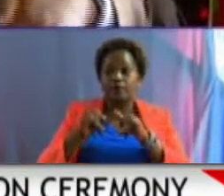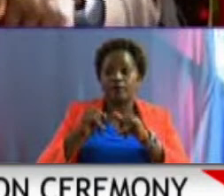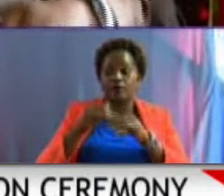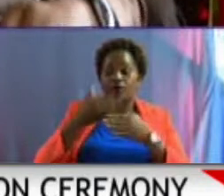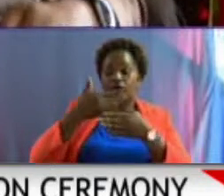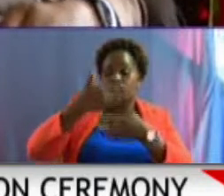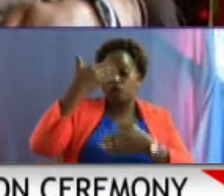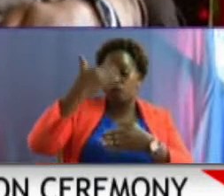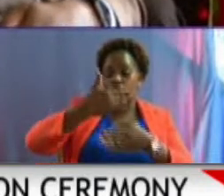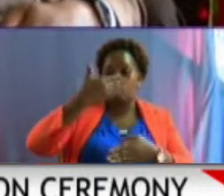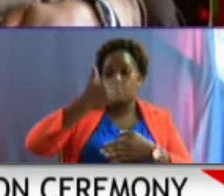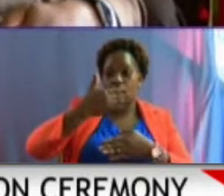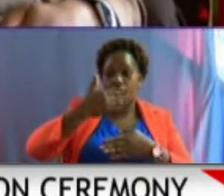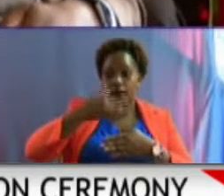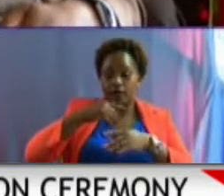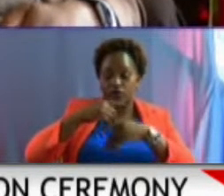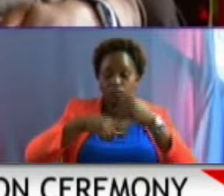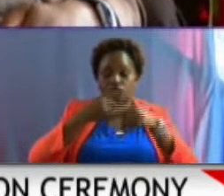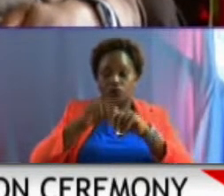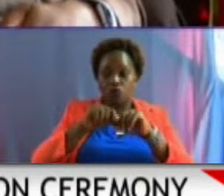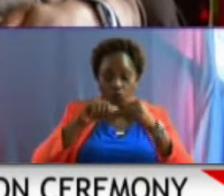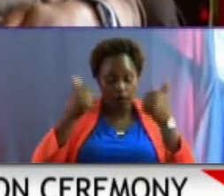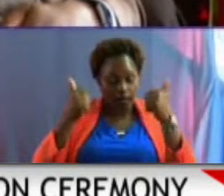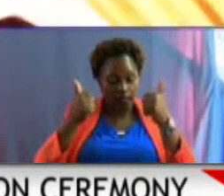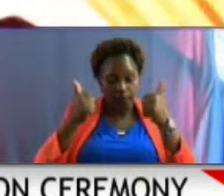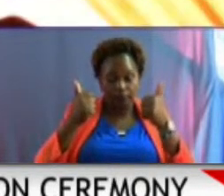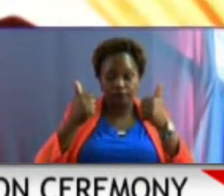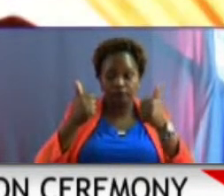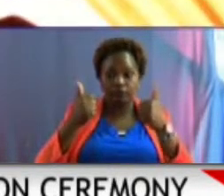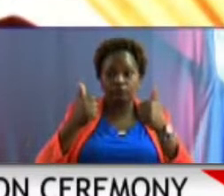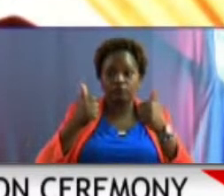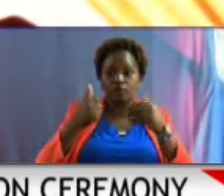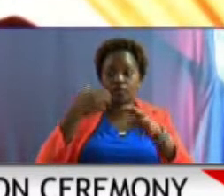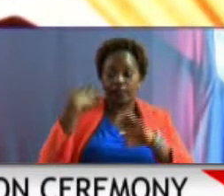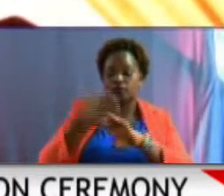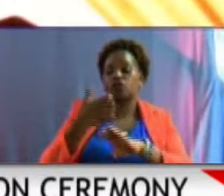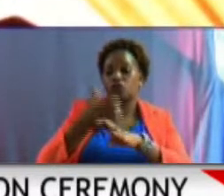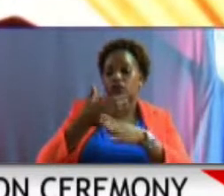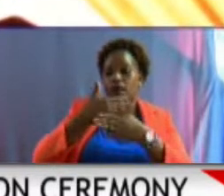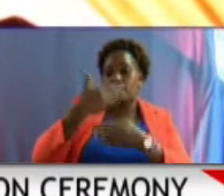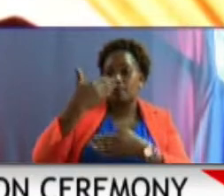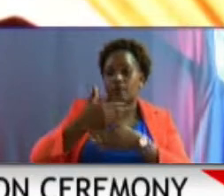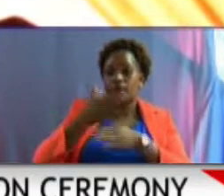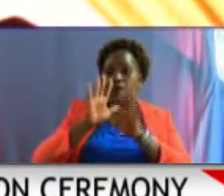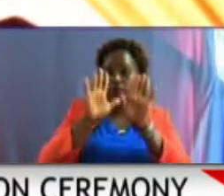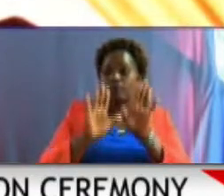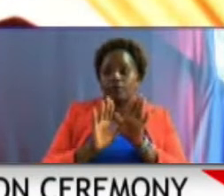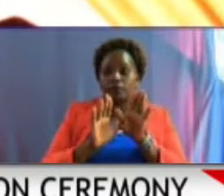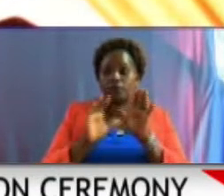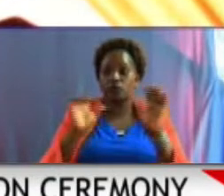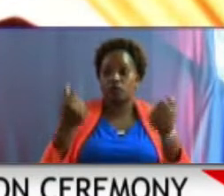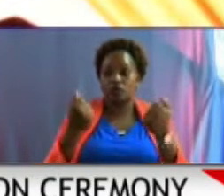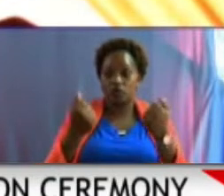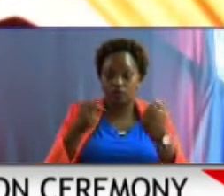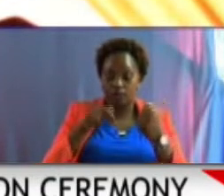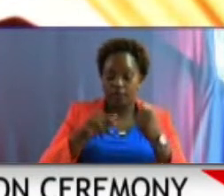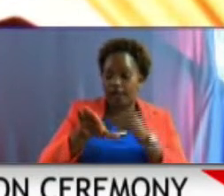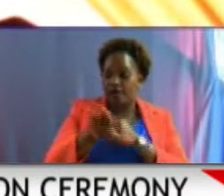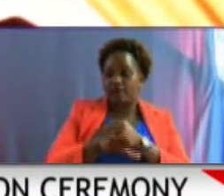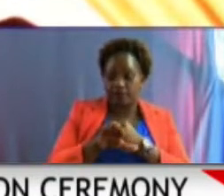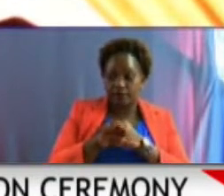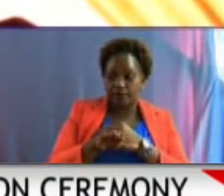perimeter wall has progressed steadily. The perimeter wall is very important in securing the